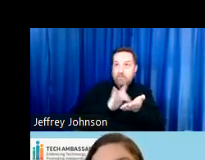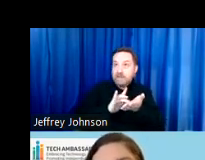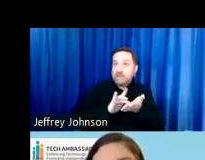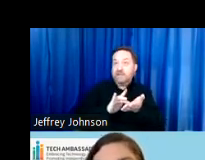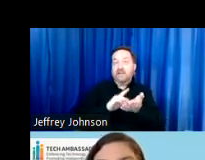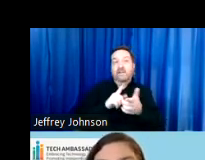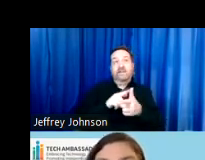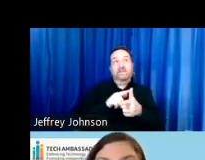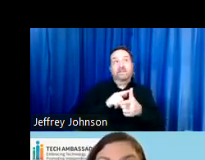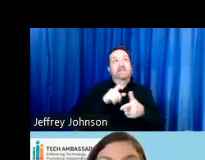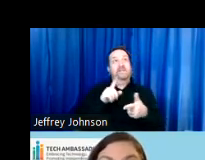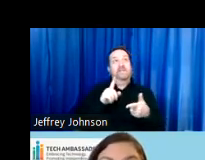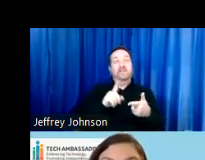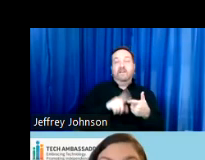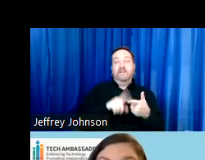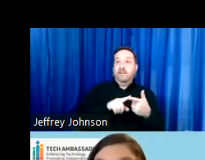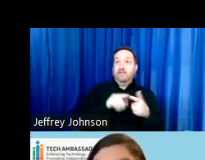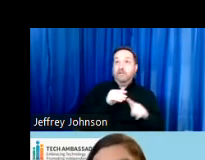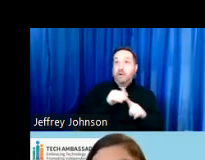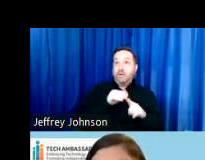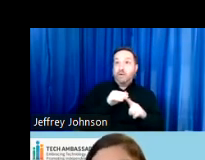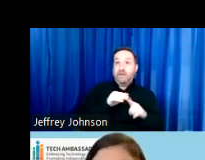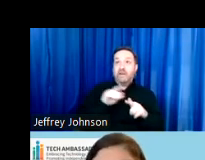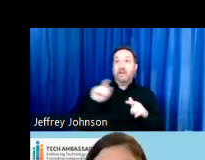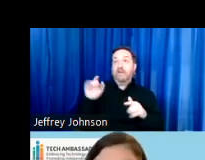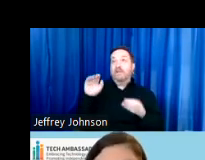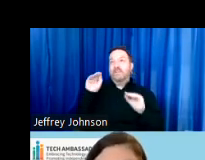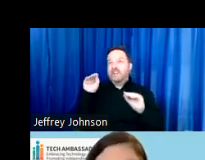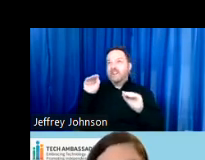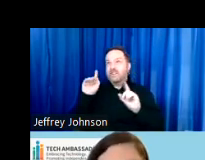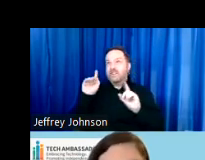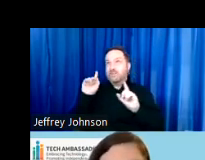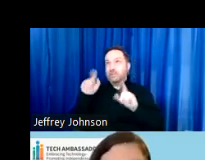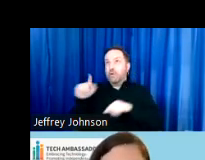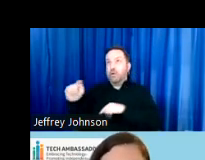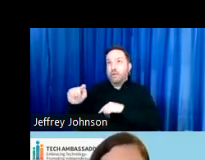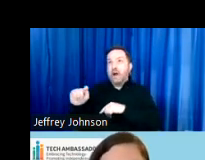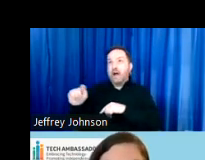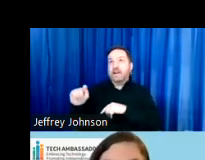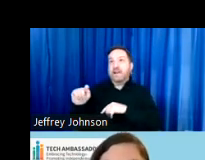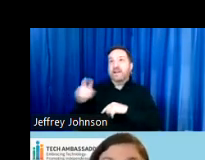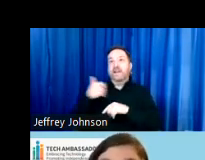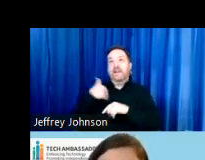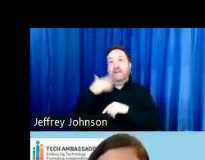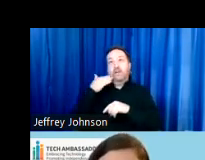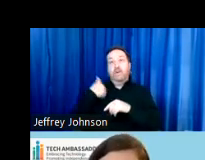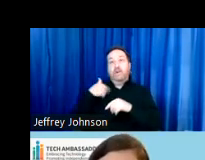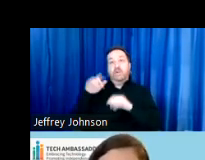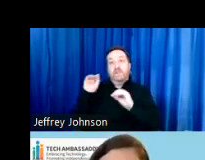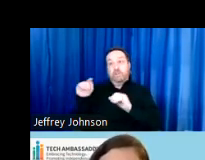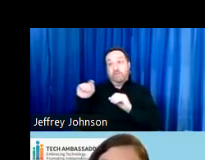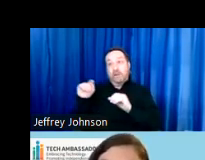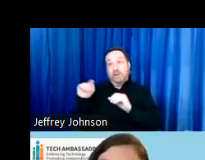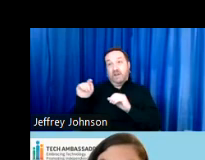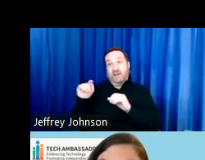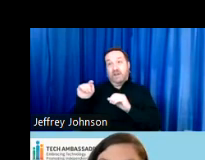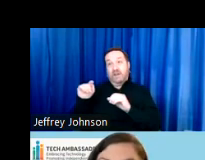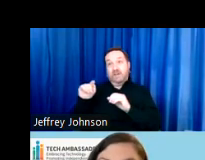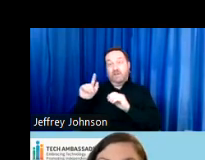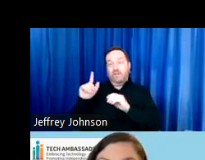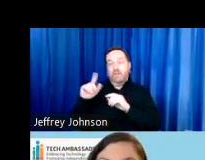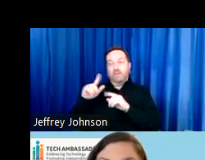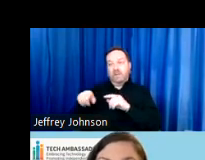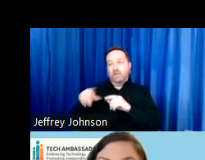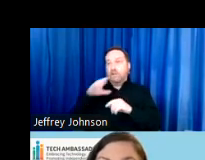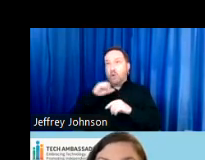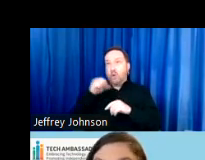reminders, especially potty training. I know that we were potty training him when he was a little bit older.